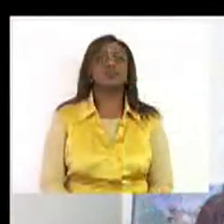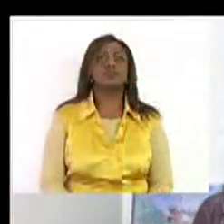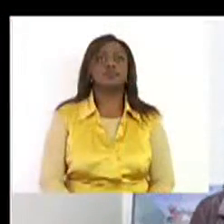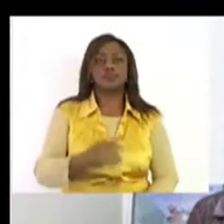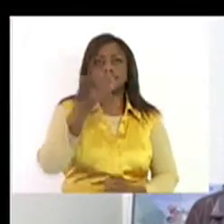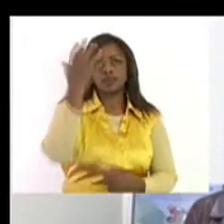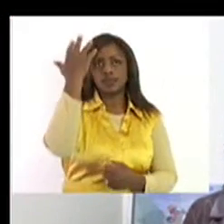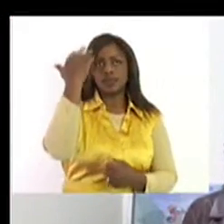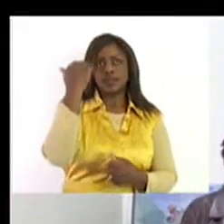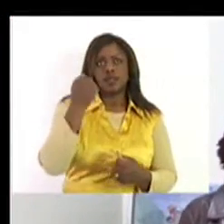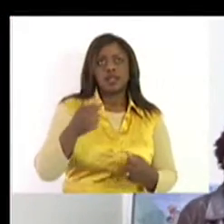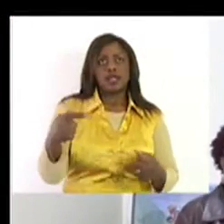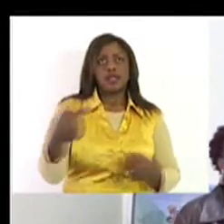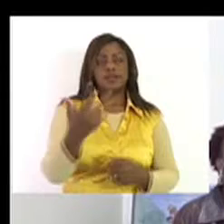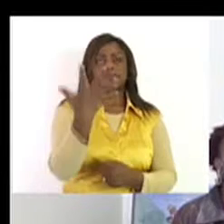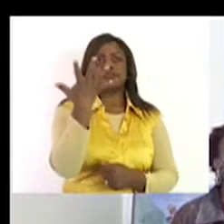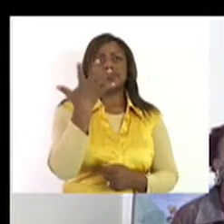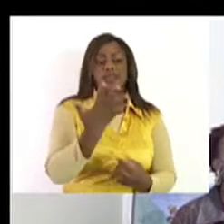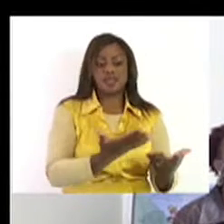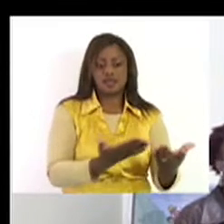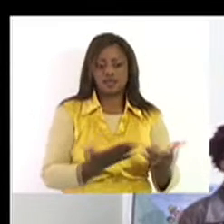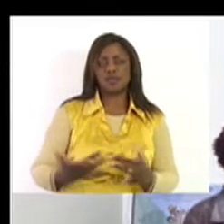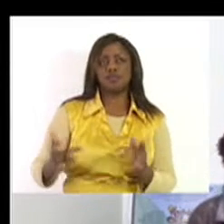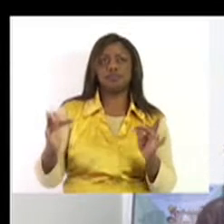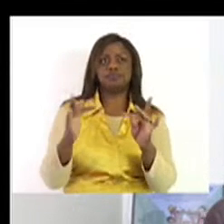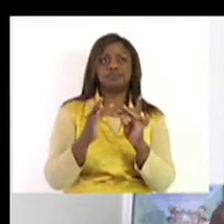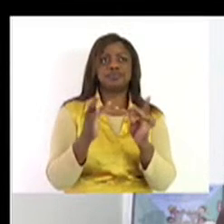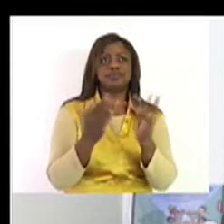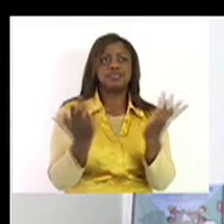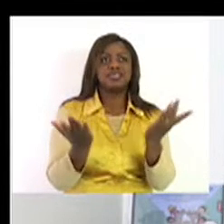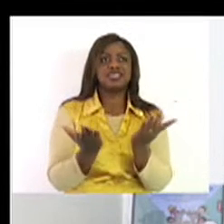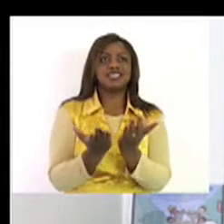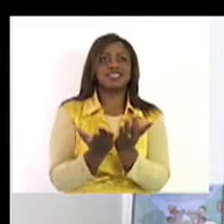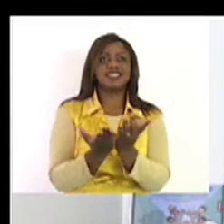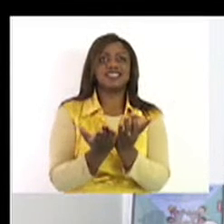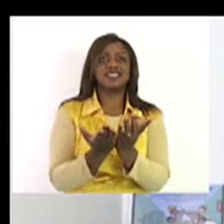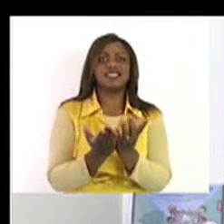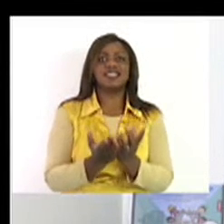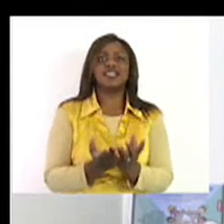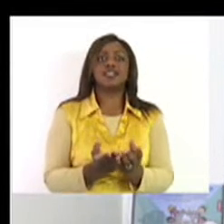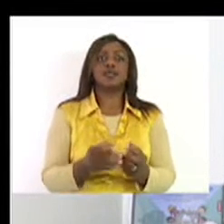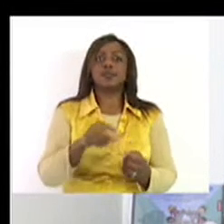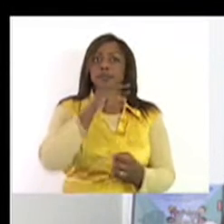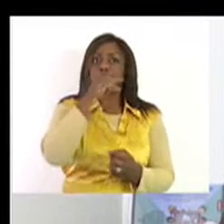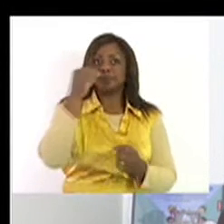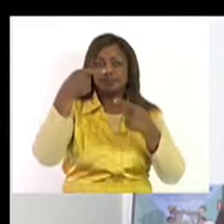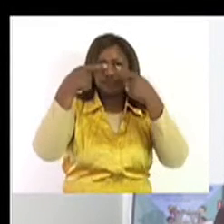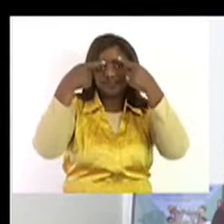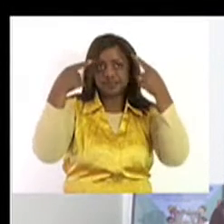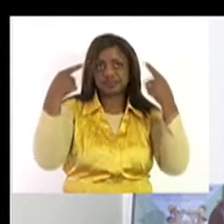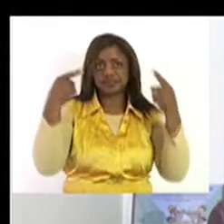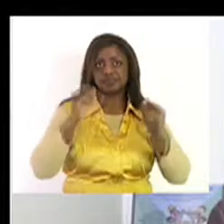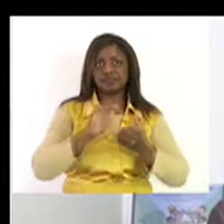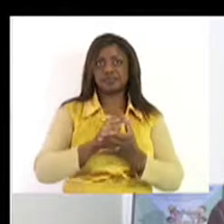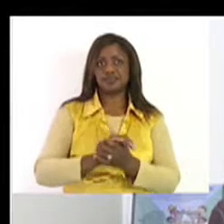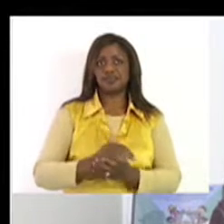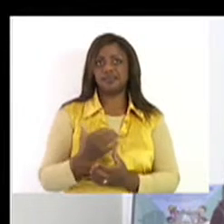Hello grade 5s, and welcome to MyZone online school. My name is Ms. Nancy